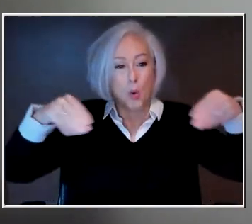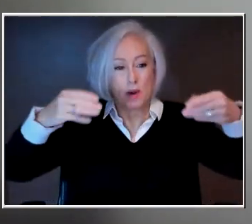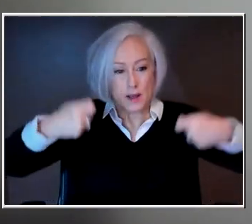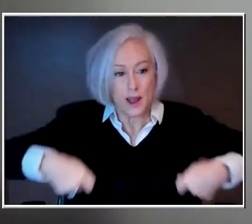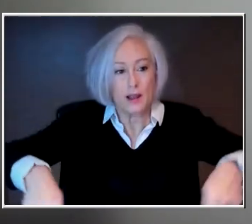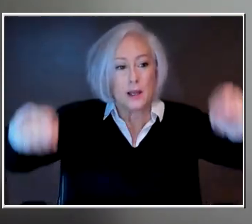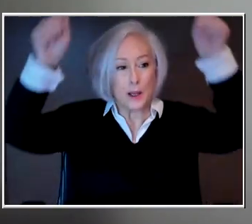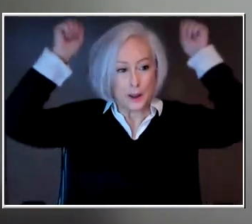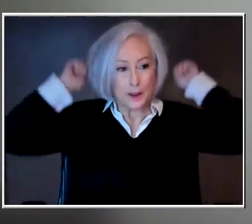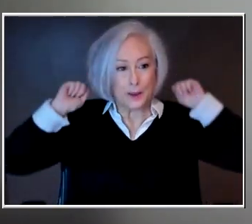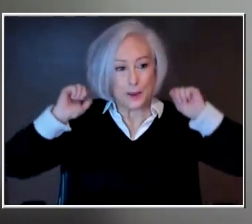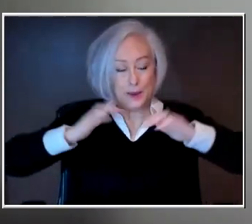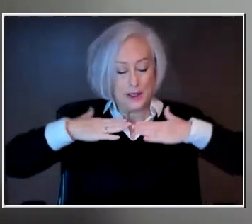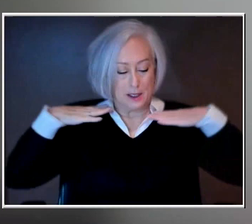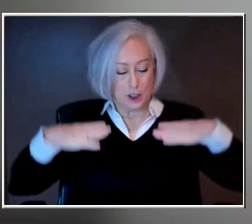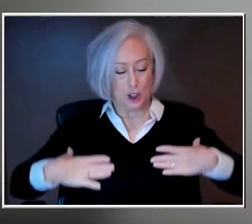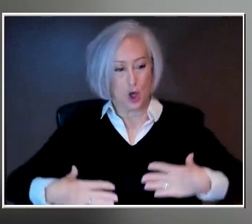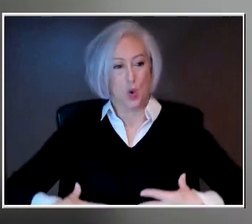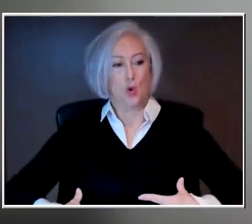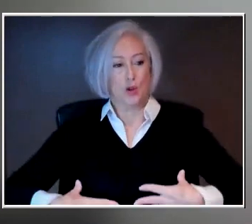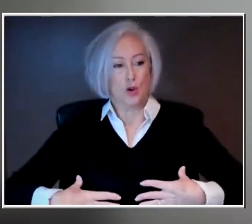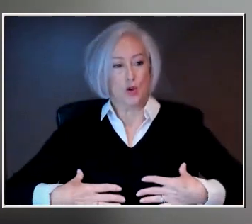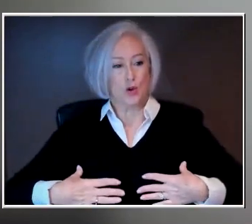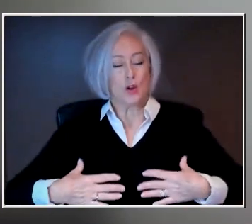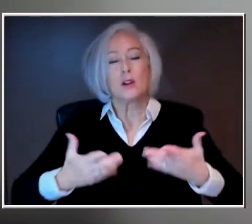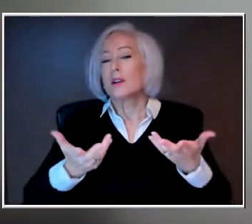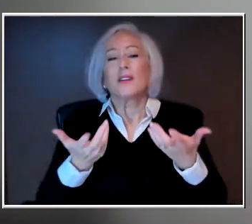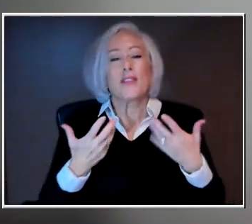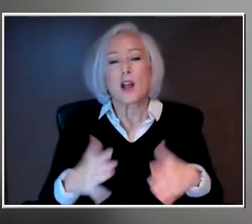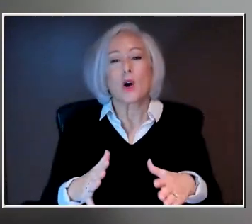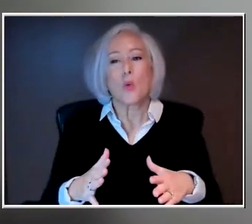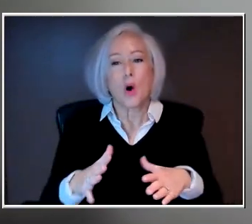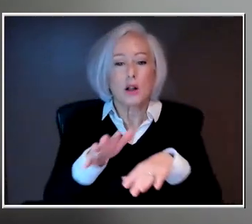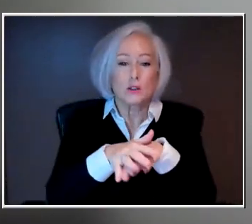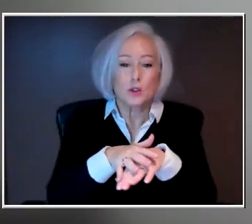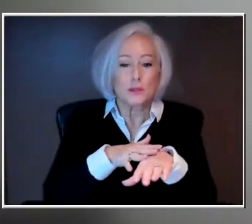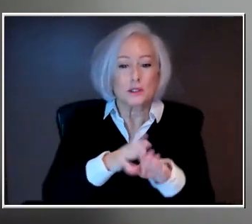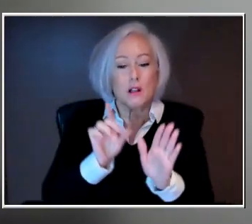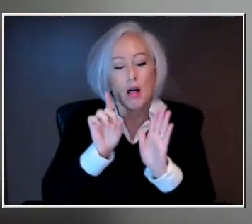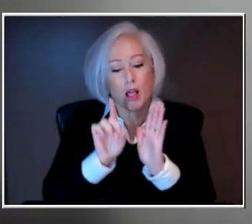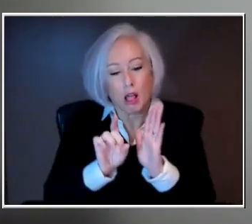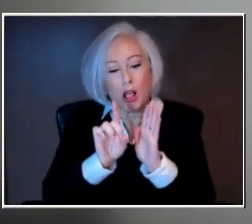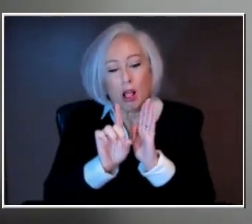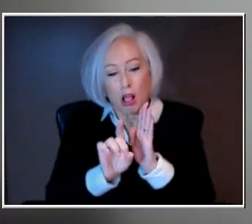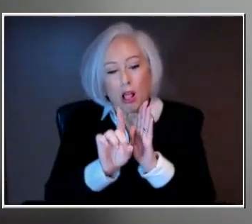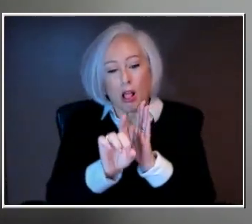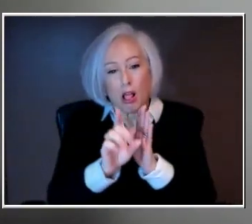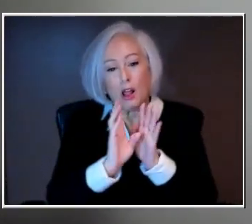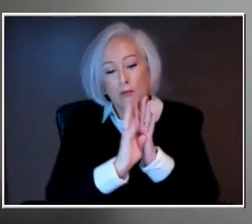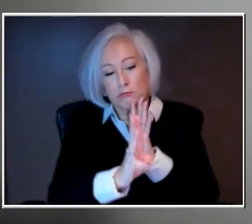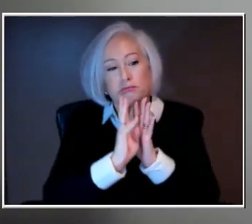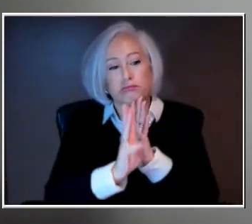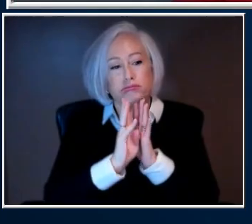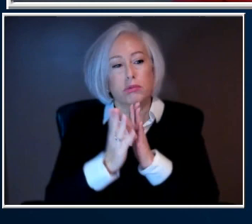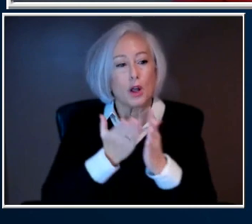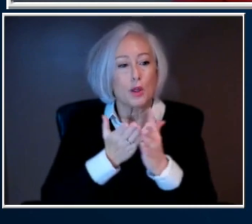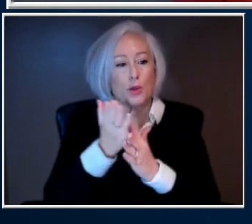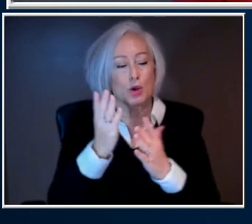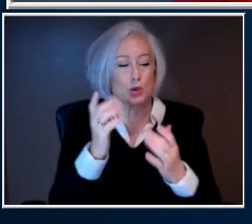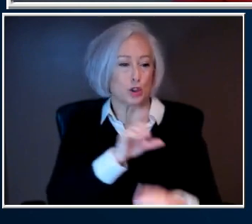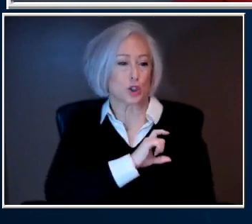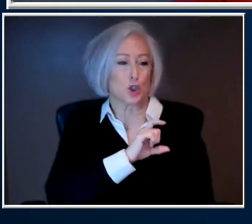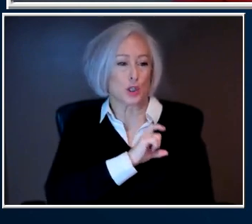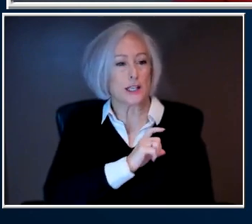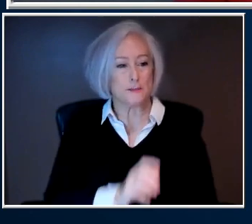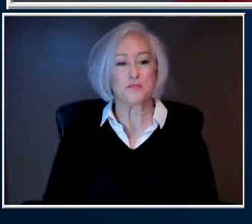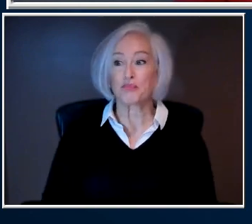because they don't want this to slow to a crawl when it's 0 degrees getting people to the gates. Yeah, people want to get in there and